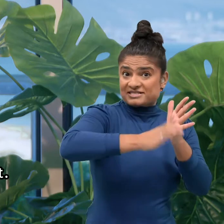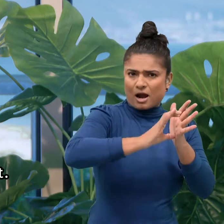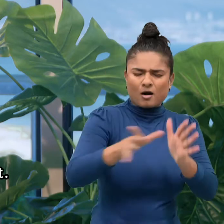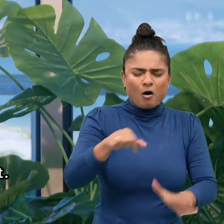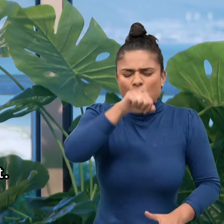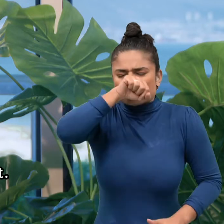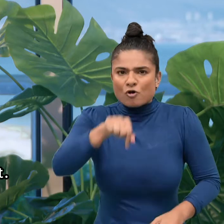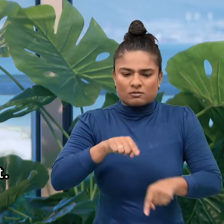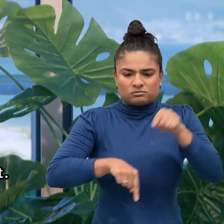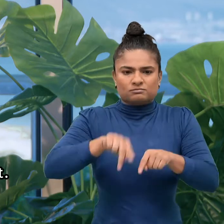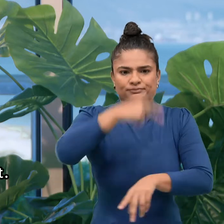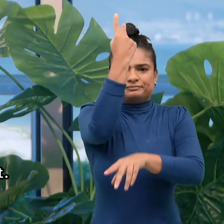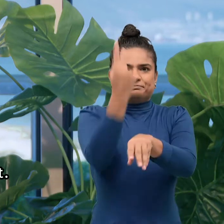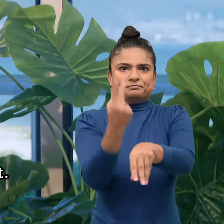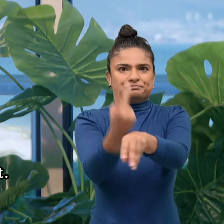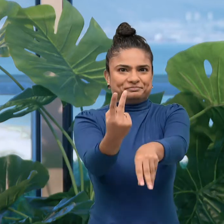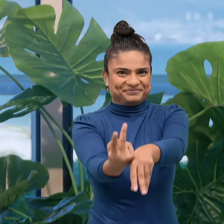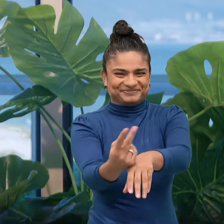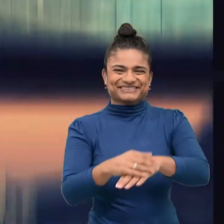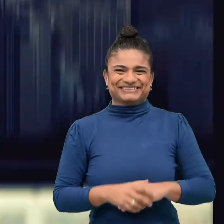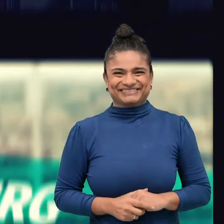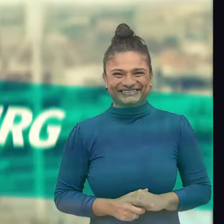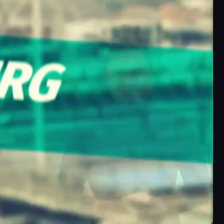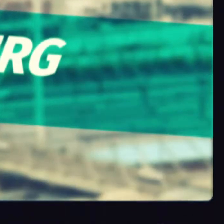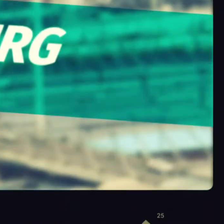model, klereontwerper en gretige gimnas.